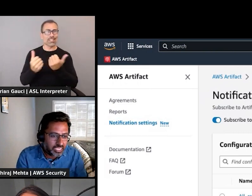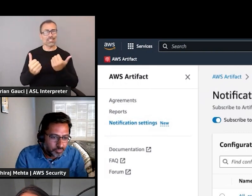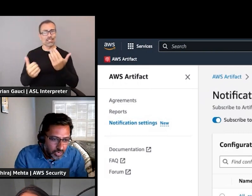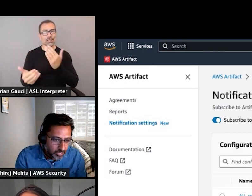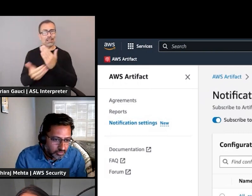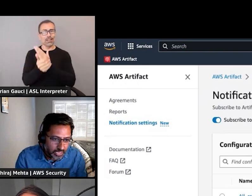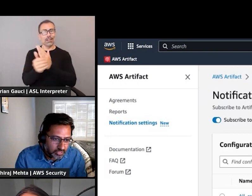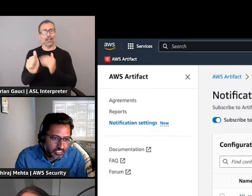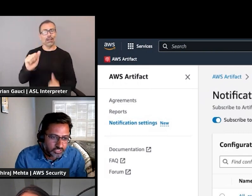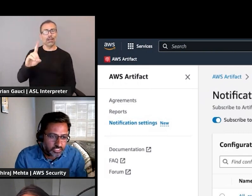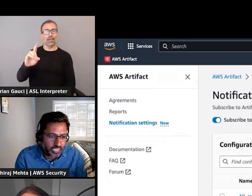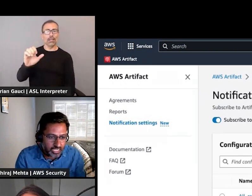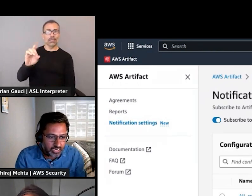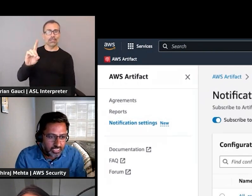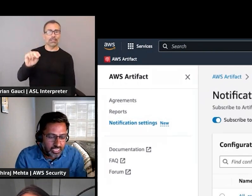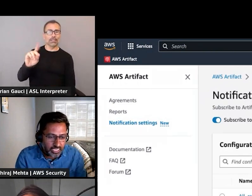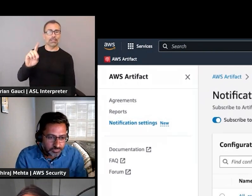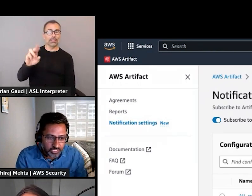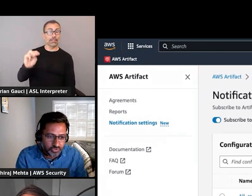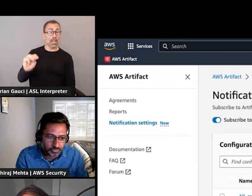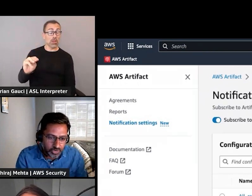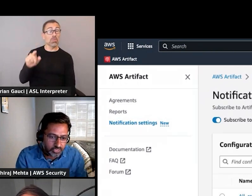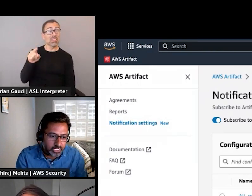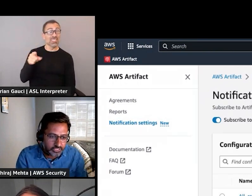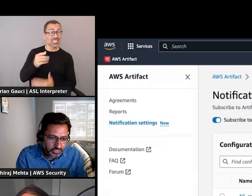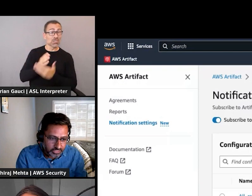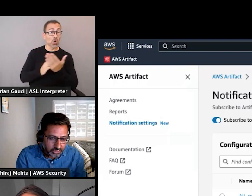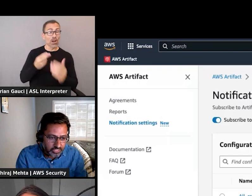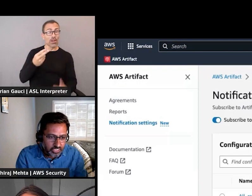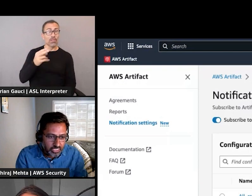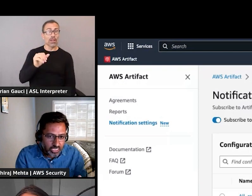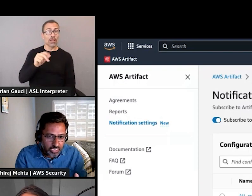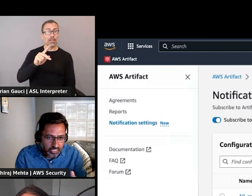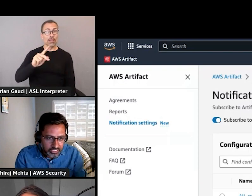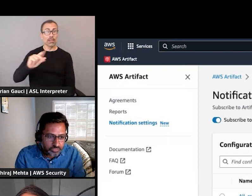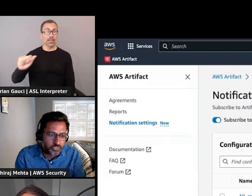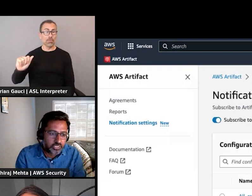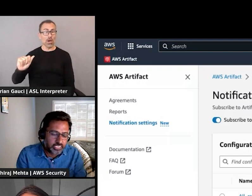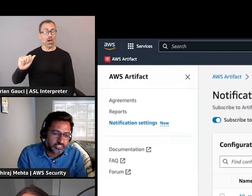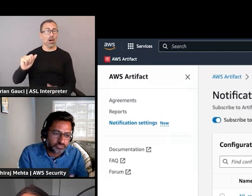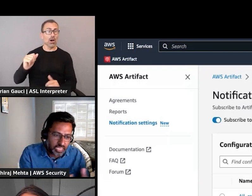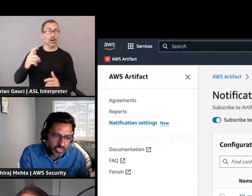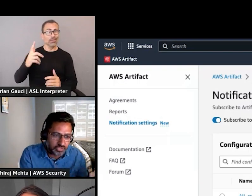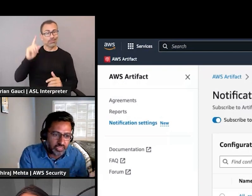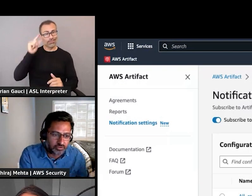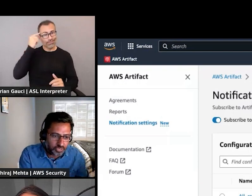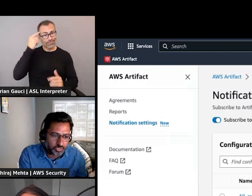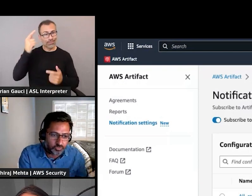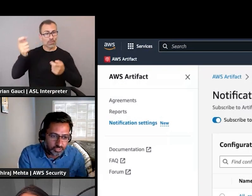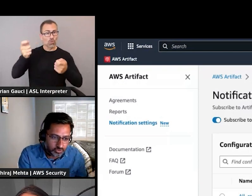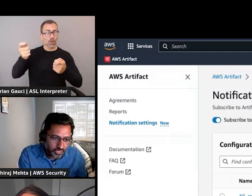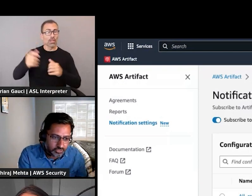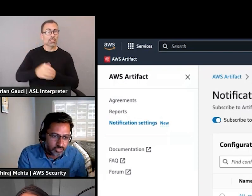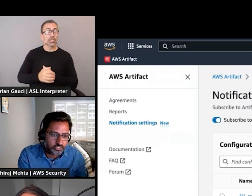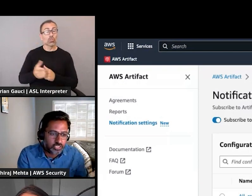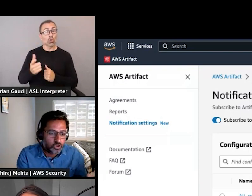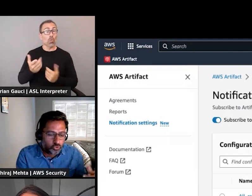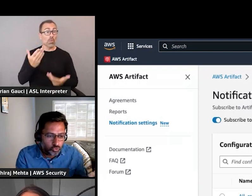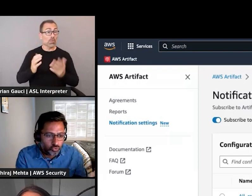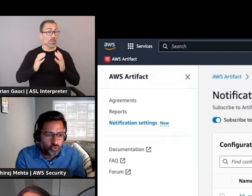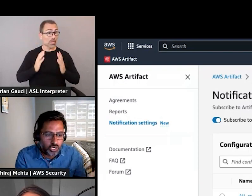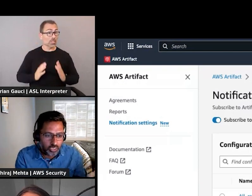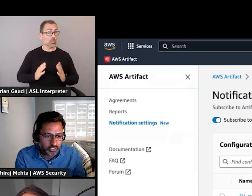of HIPAA regulation, and as part of HIPAA regulation, the customer needs to have an agreement with their